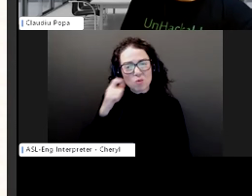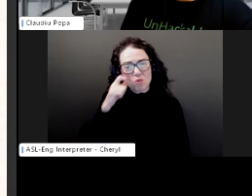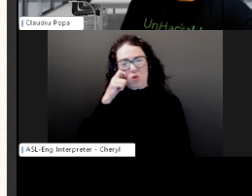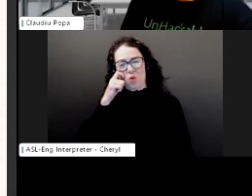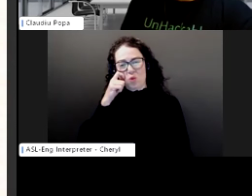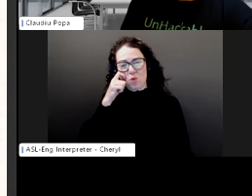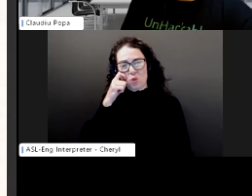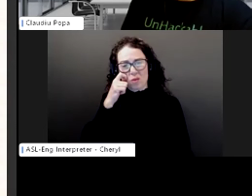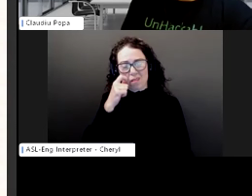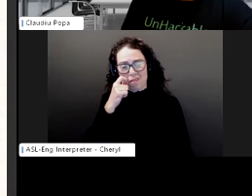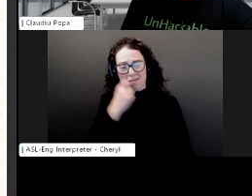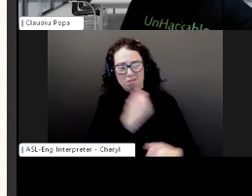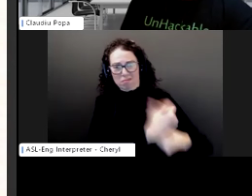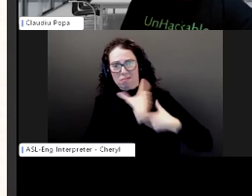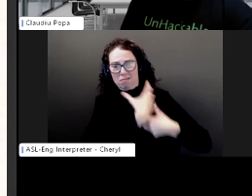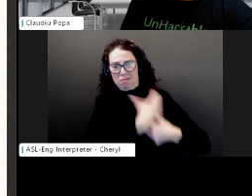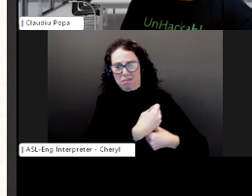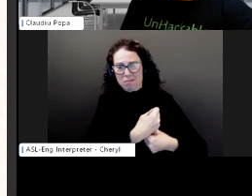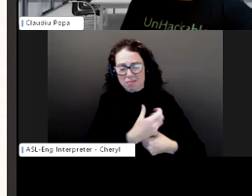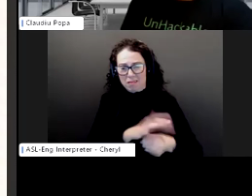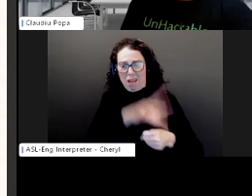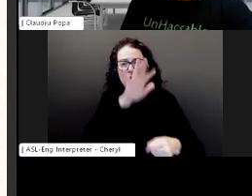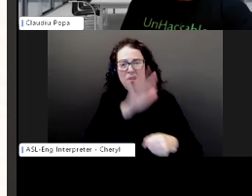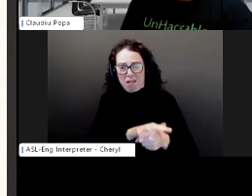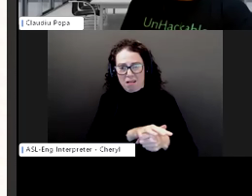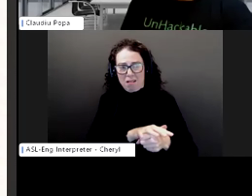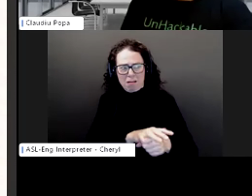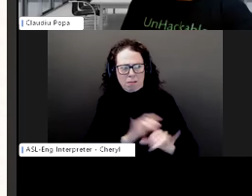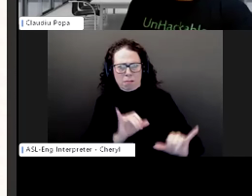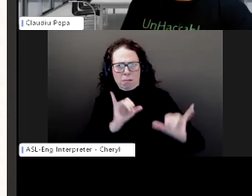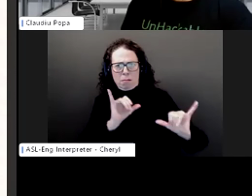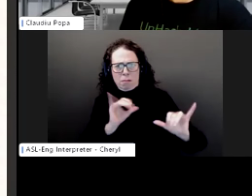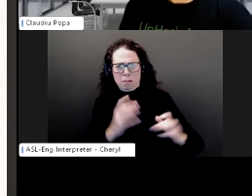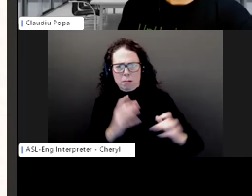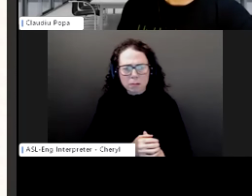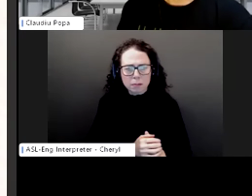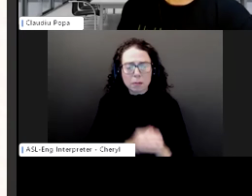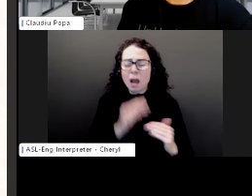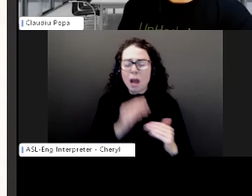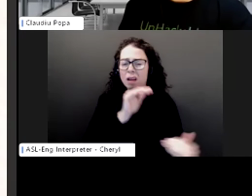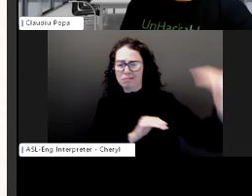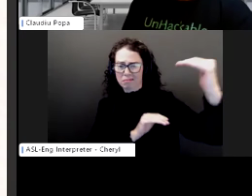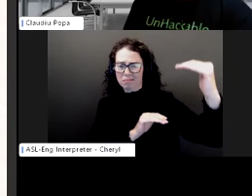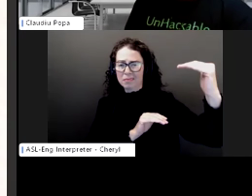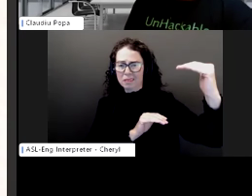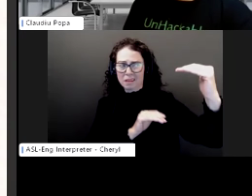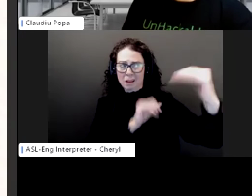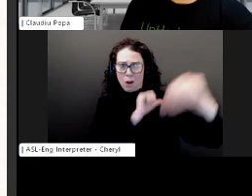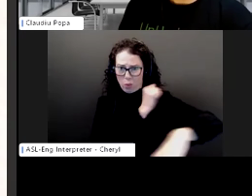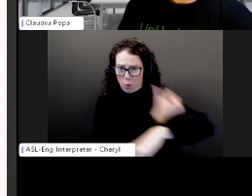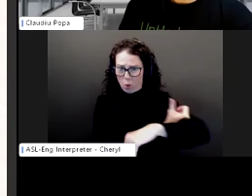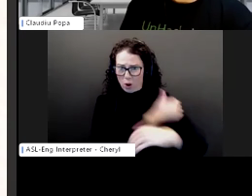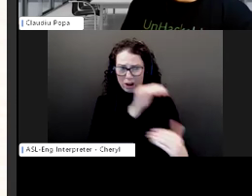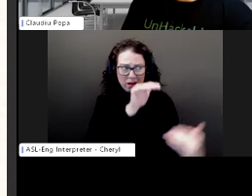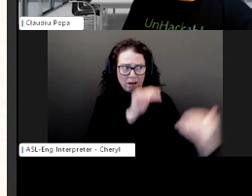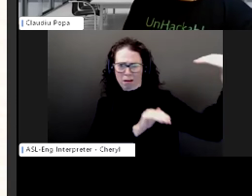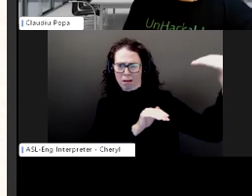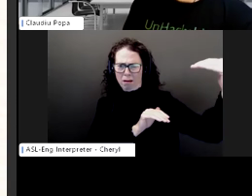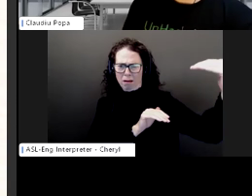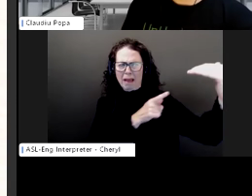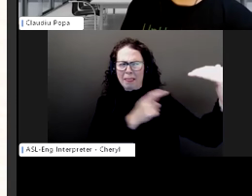yelling at people and so on. That type of appeal to authority doesn't usually work when they get rude, right? Because